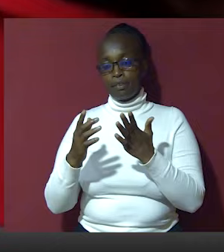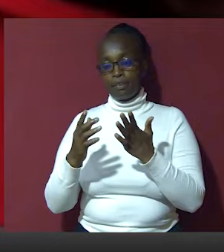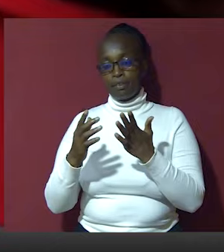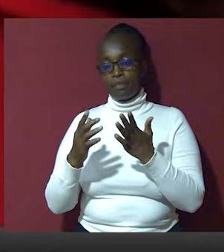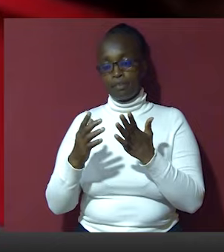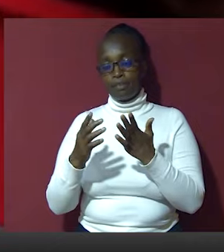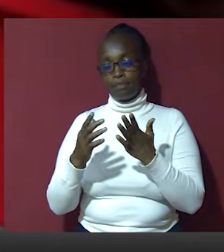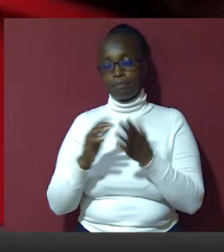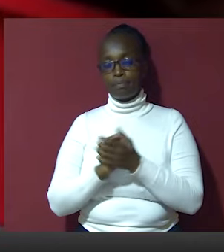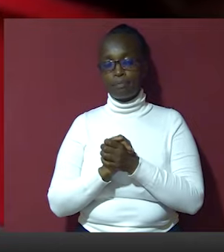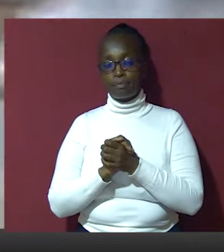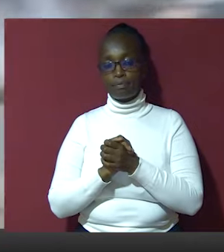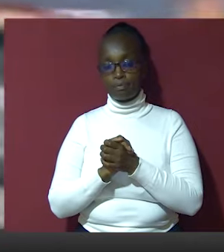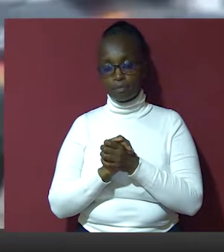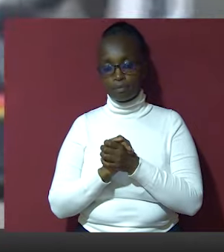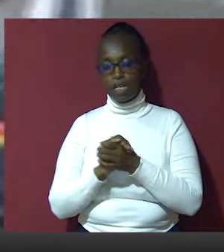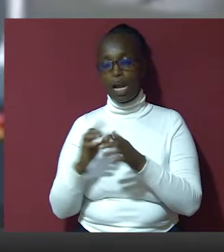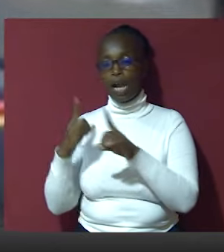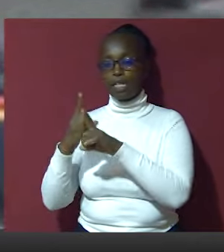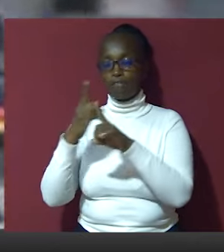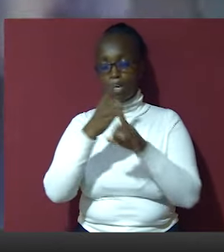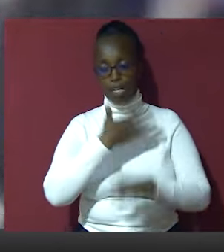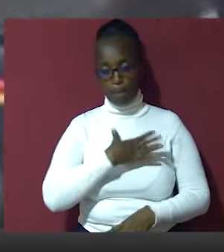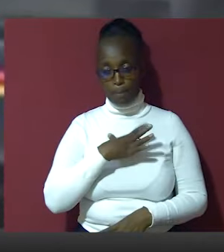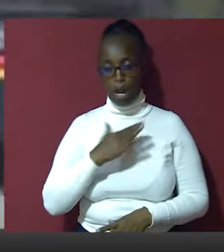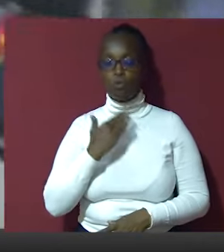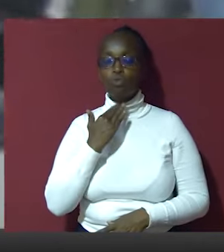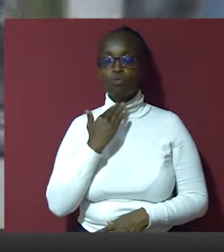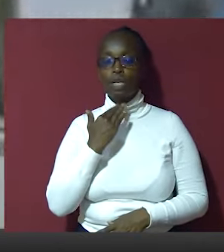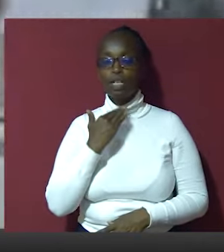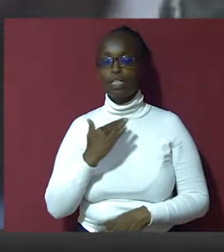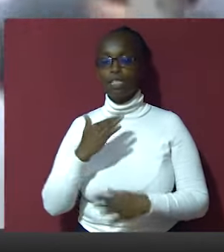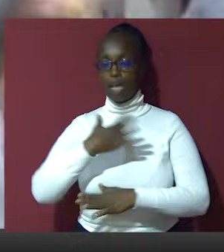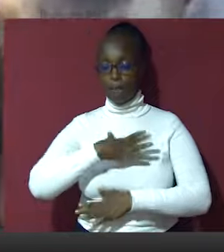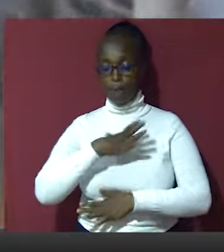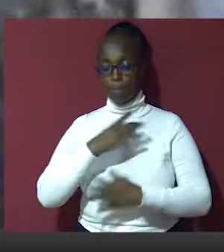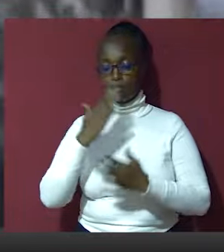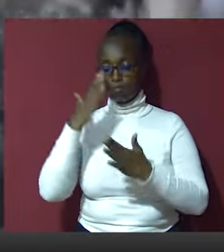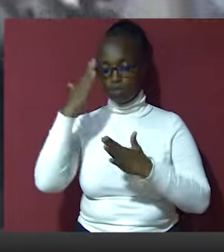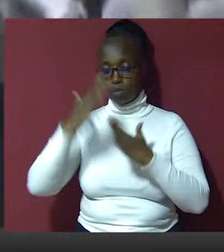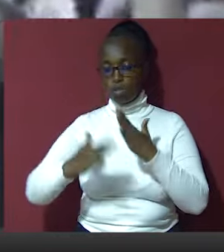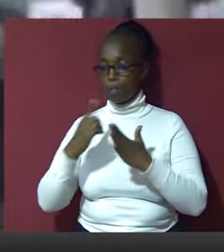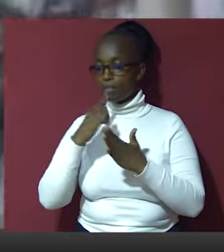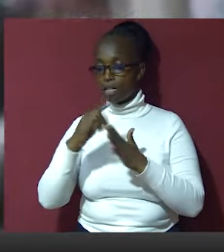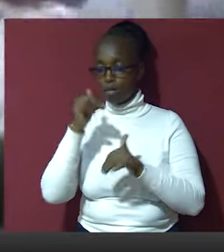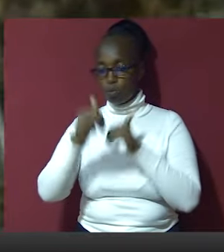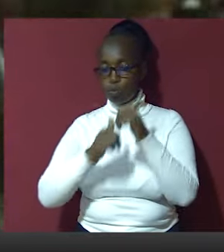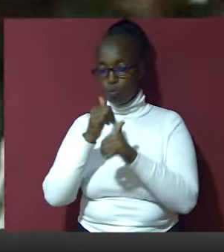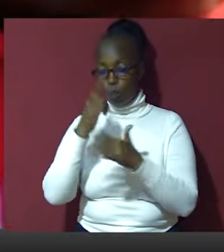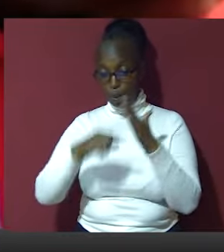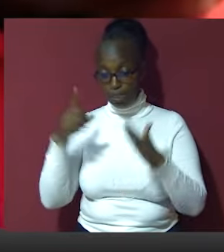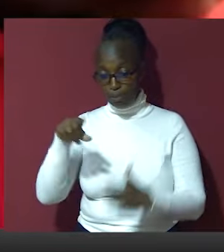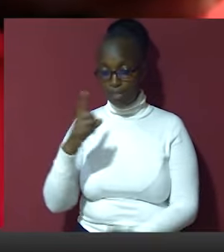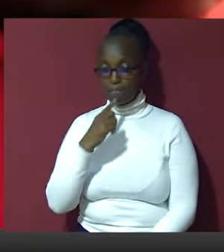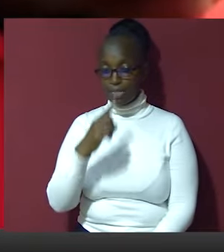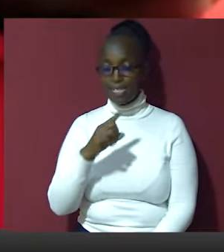other violations and crimes. Aidha, wanaharakati wamevitaka vyombo vya usalama kusitisha wanachokisema ni vitisho kwa wenzao.